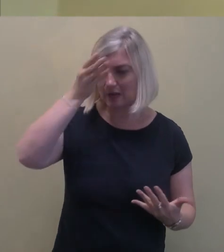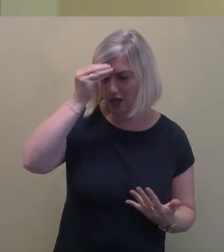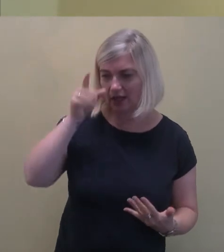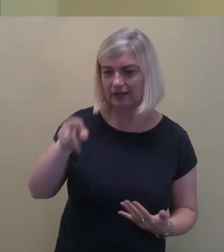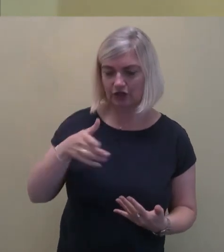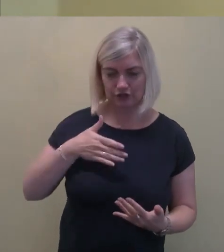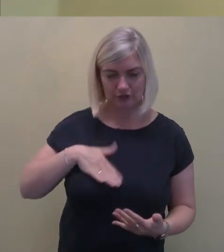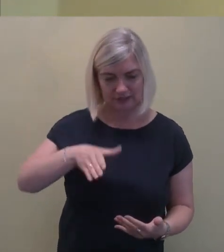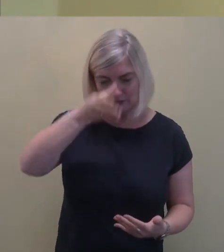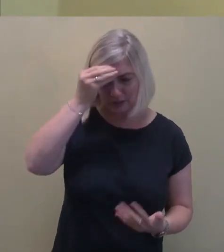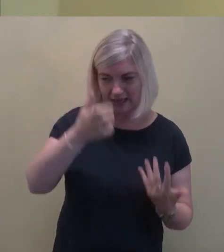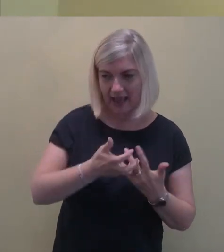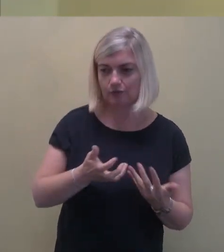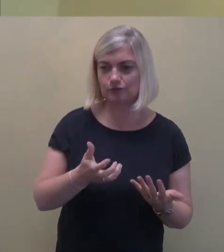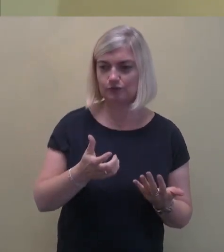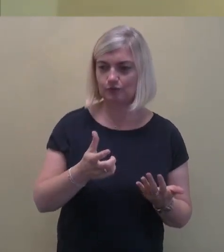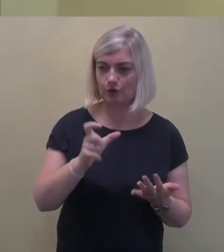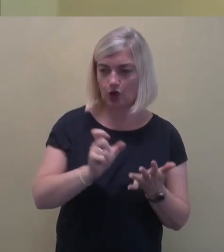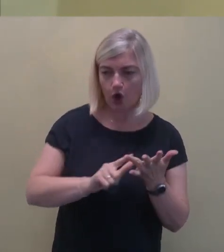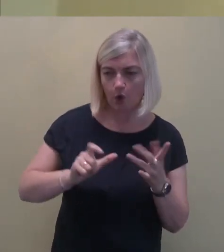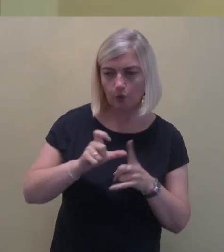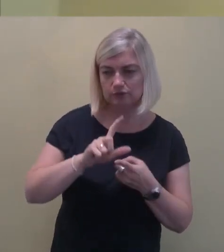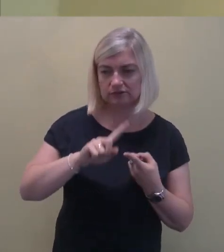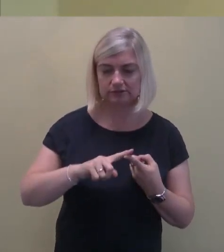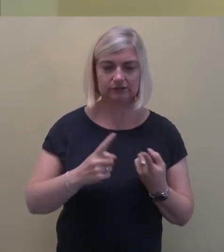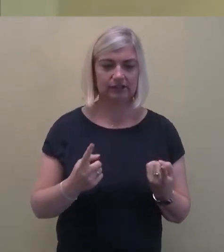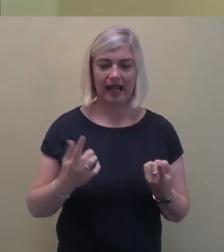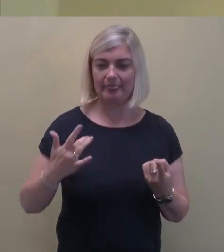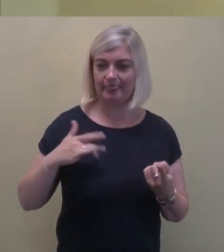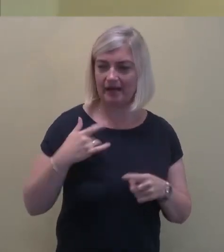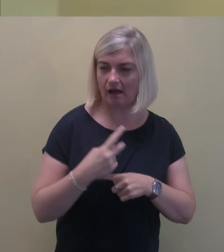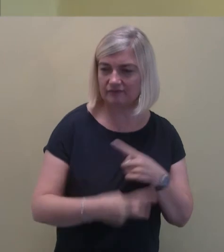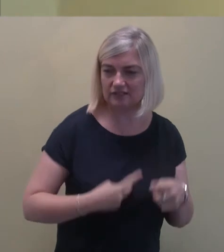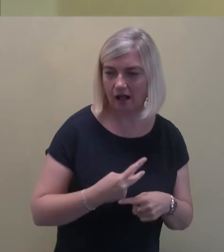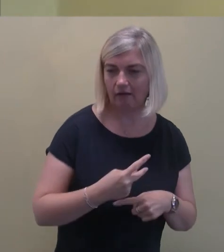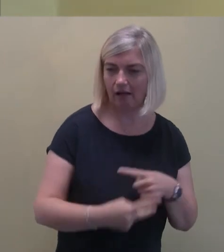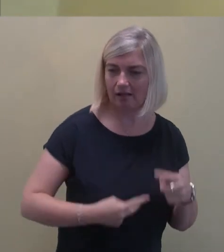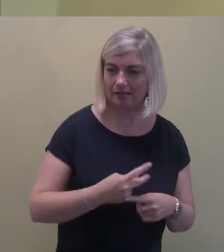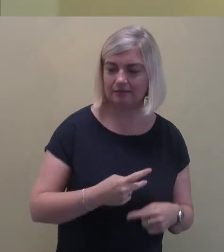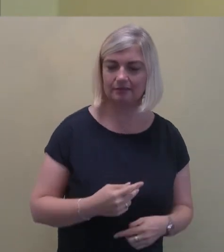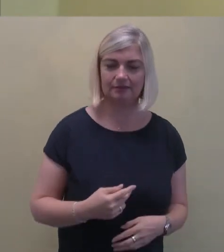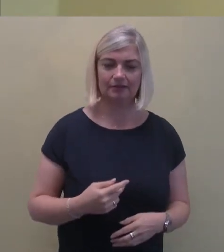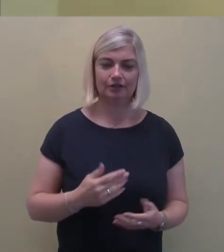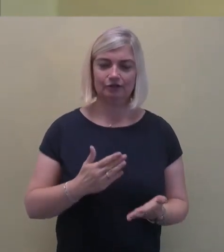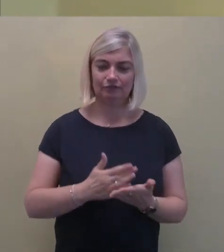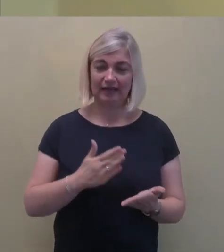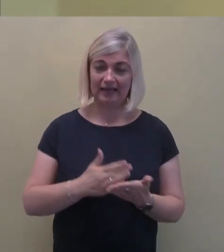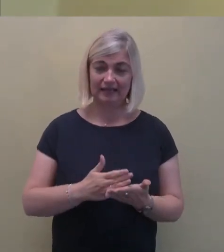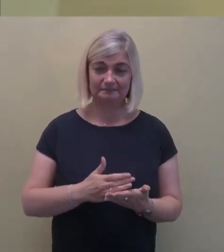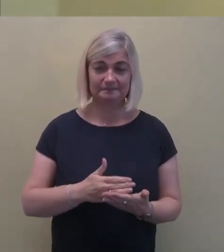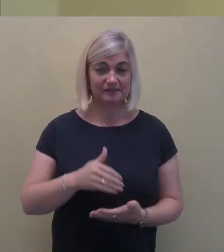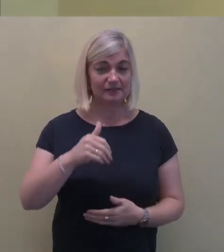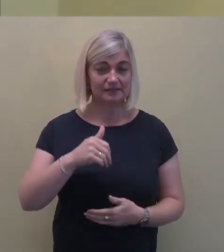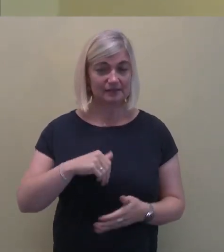creating loads of games. Like Millie said, there's a lot you need to learn. You need to learn how to code. You need to learn how to do the whole life cycle and